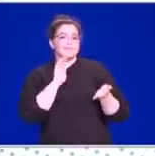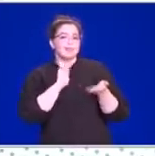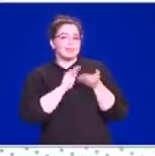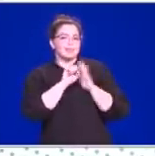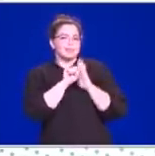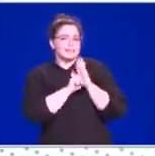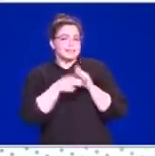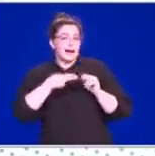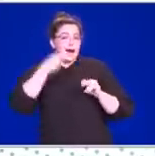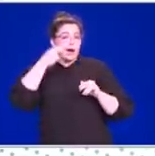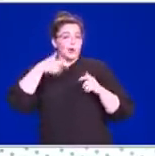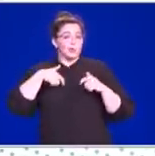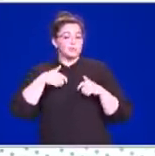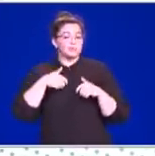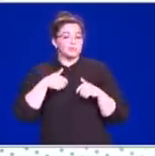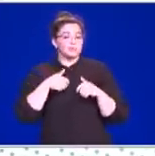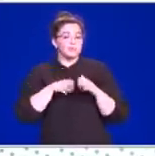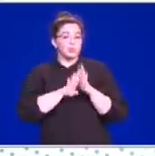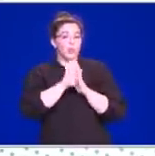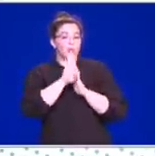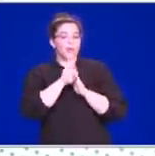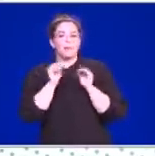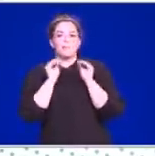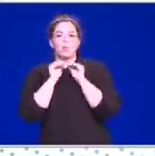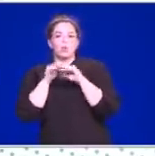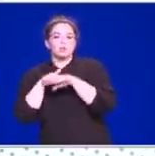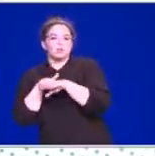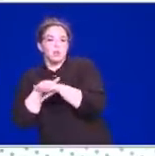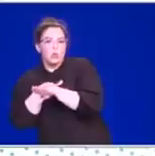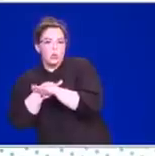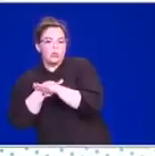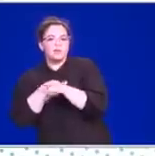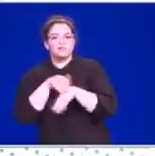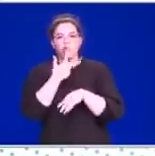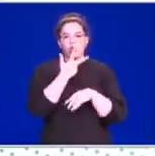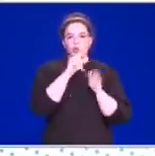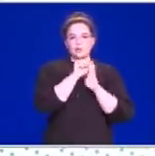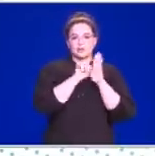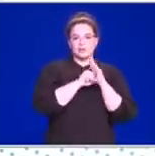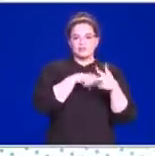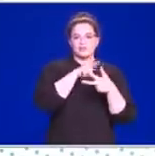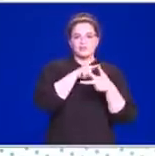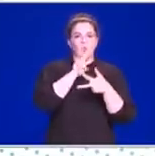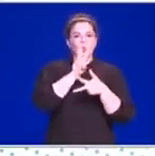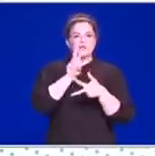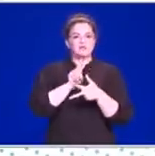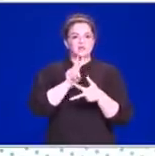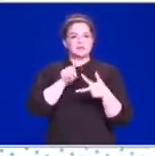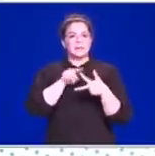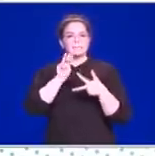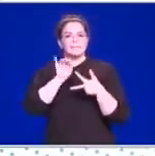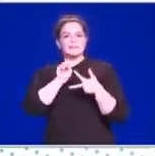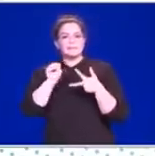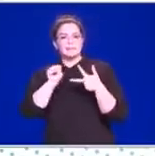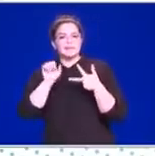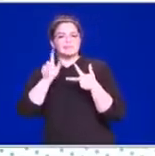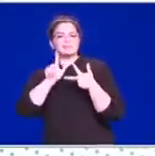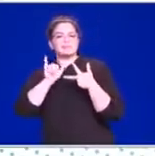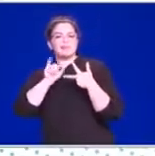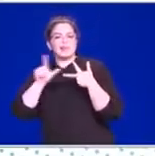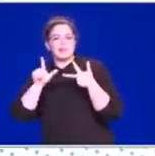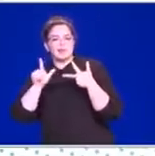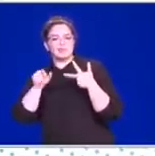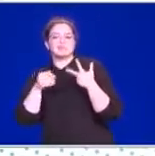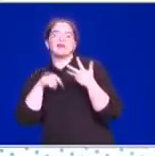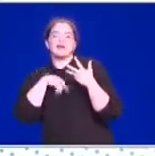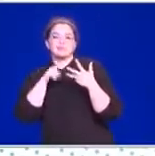growth category, more states growing slowly, and 3 states, West Virginia, Mississippi, and Illinois, along with Puerto